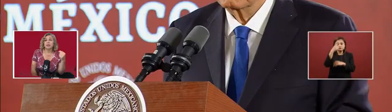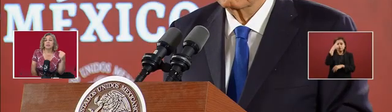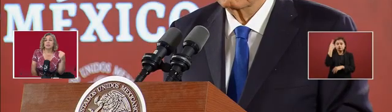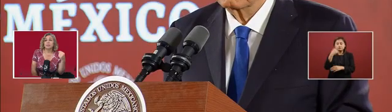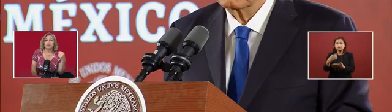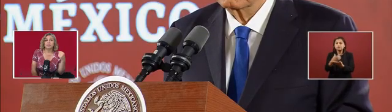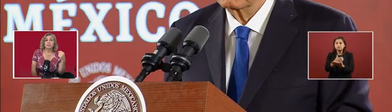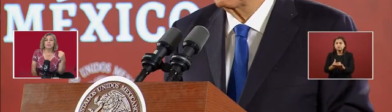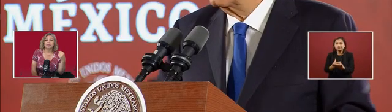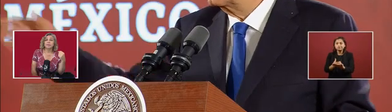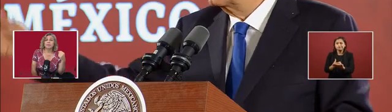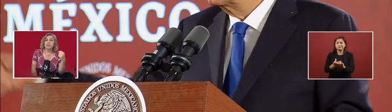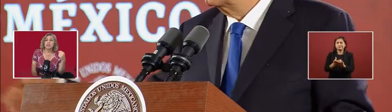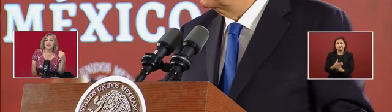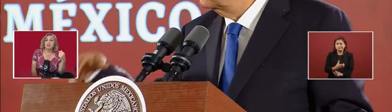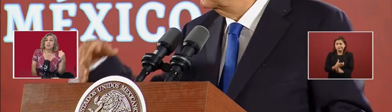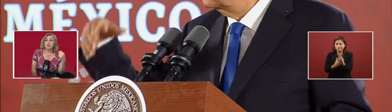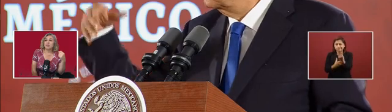an initiative